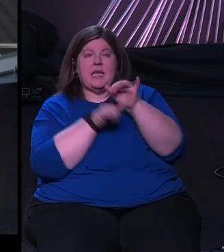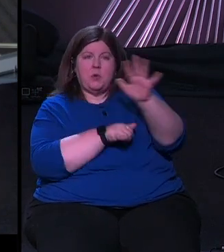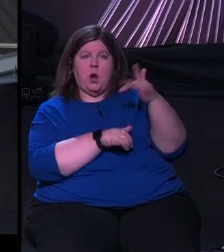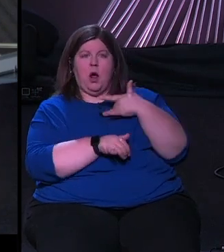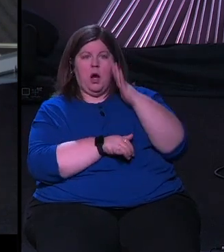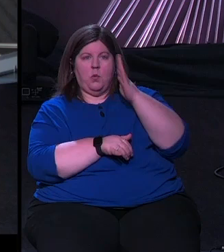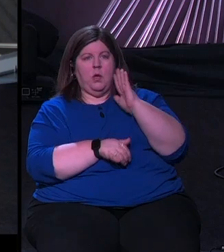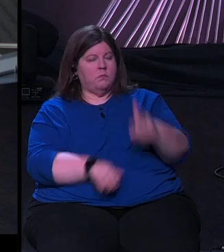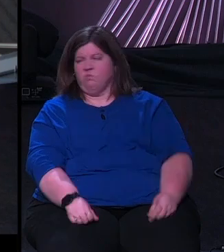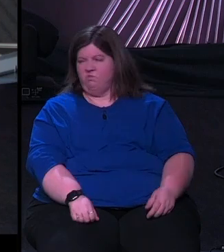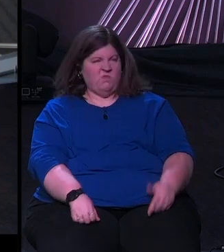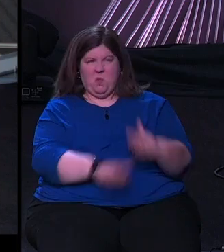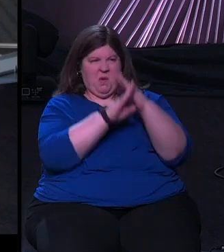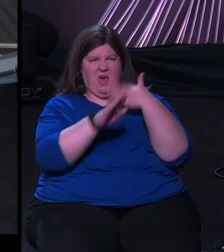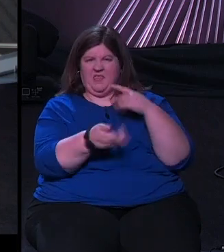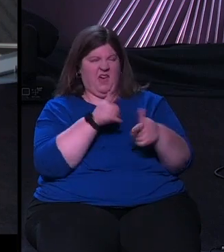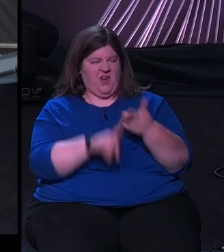also be. I blocked them right then and there.